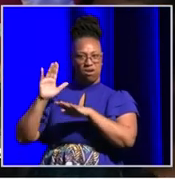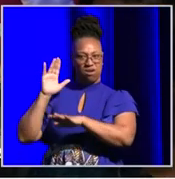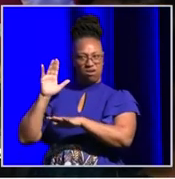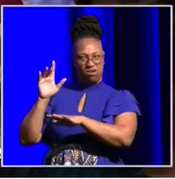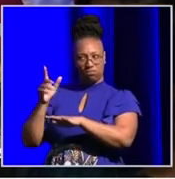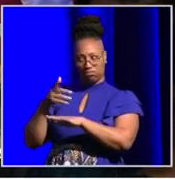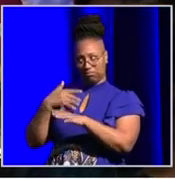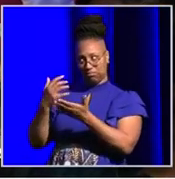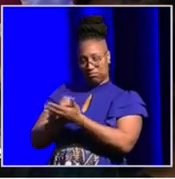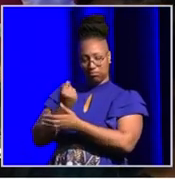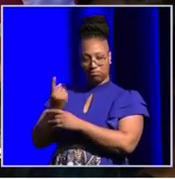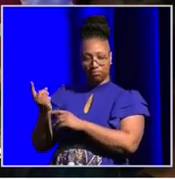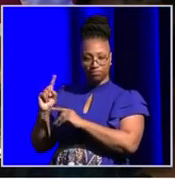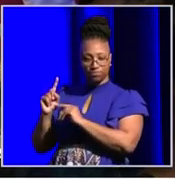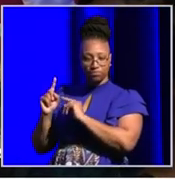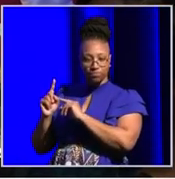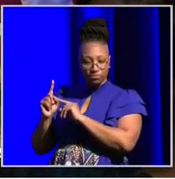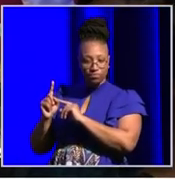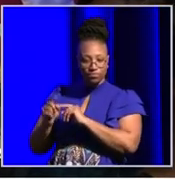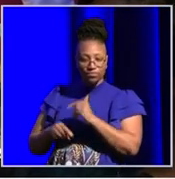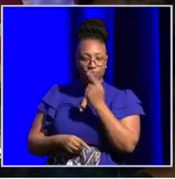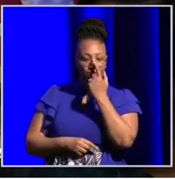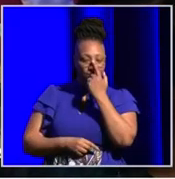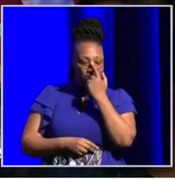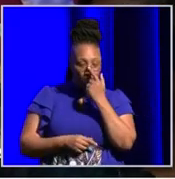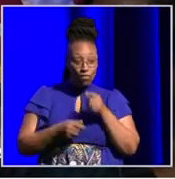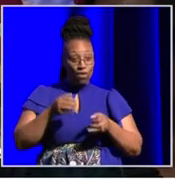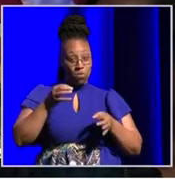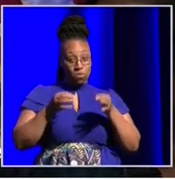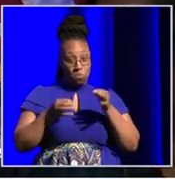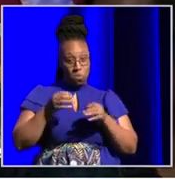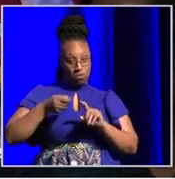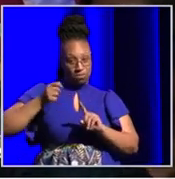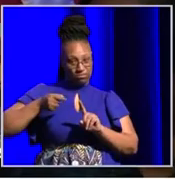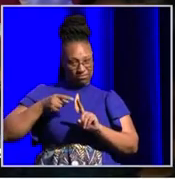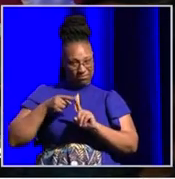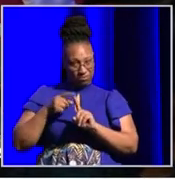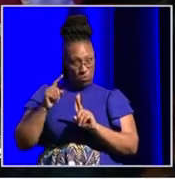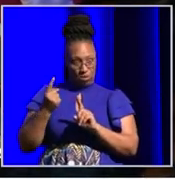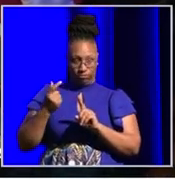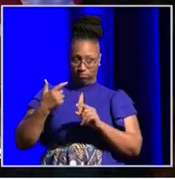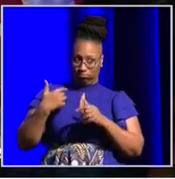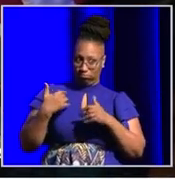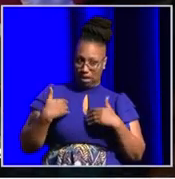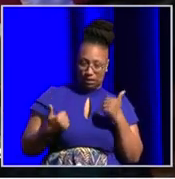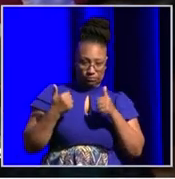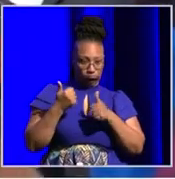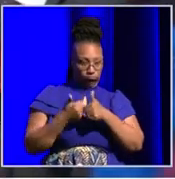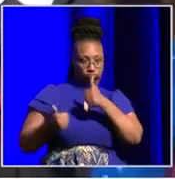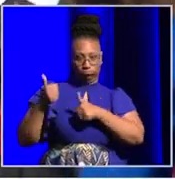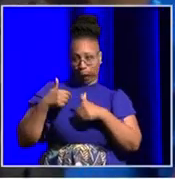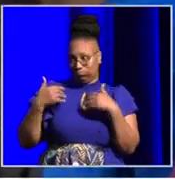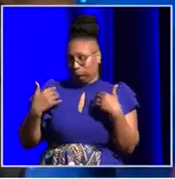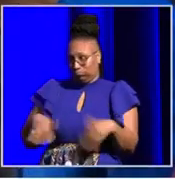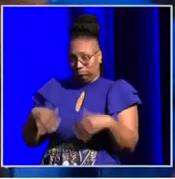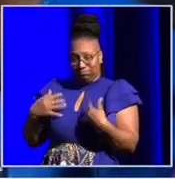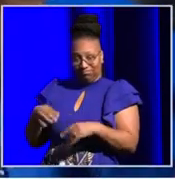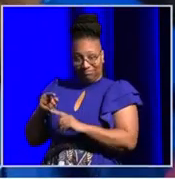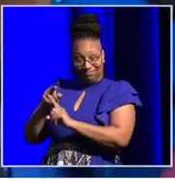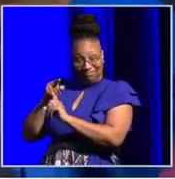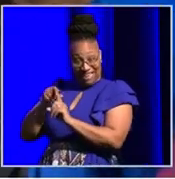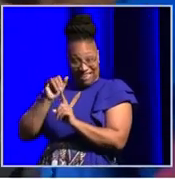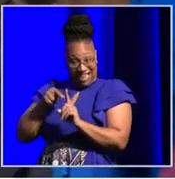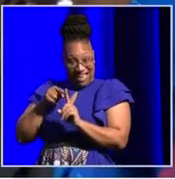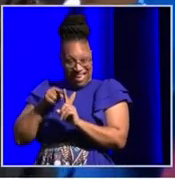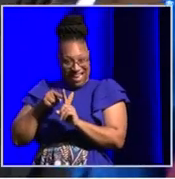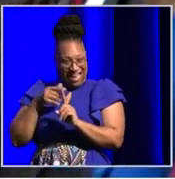Court's justices ever. He's one of the youngest ever. I see in him the same eagerness